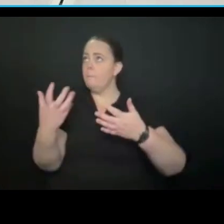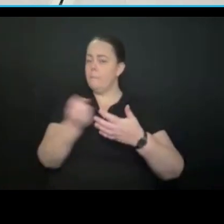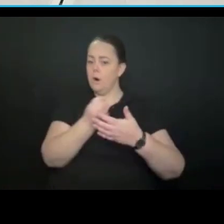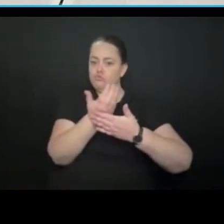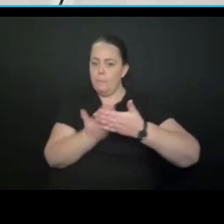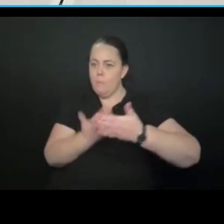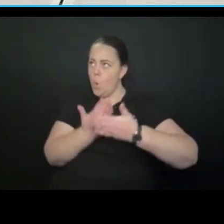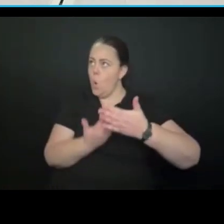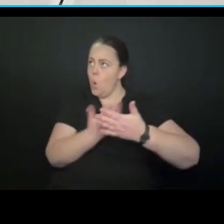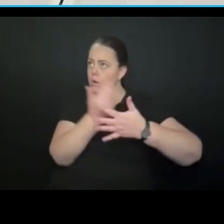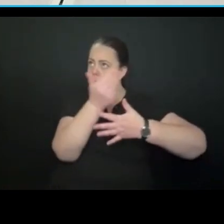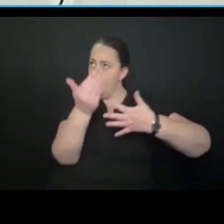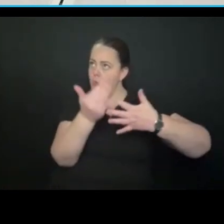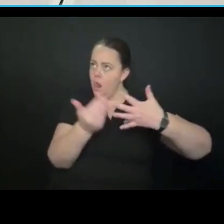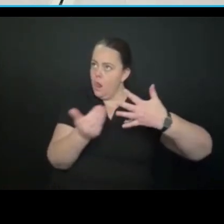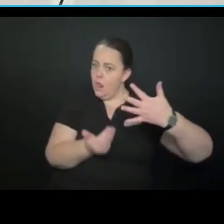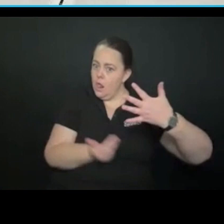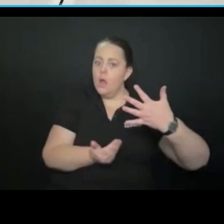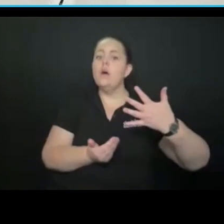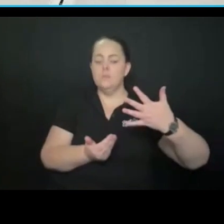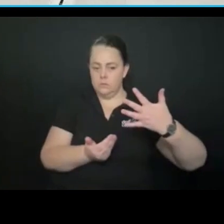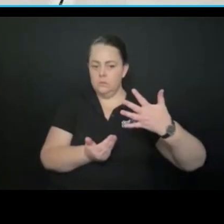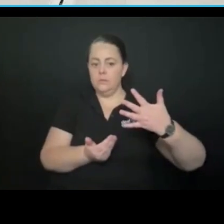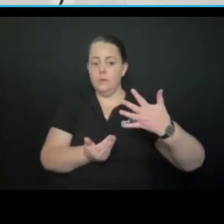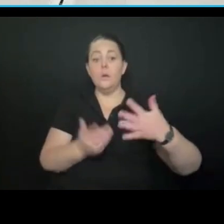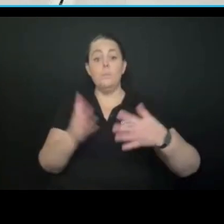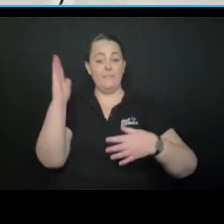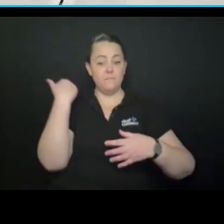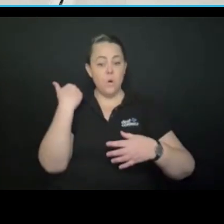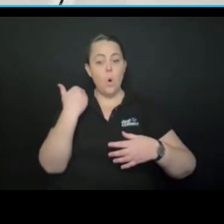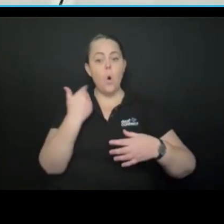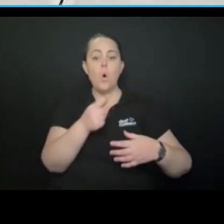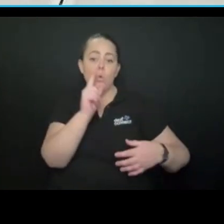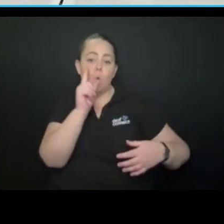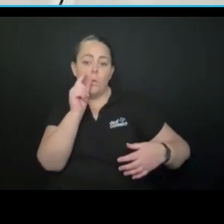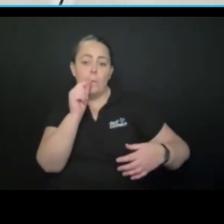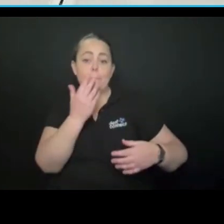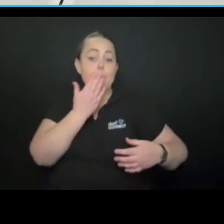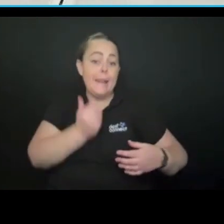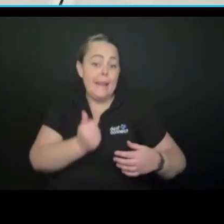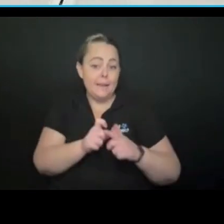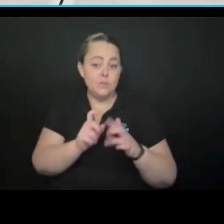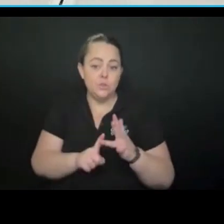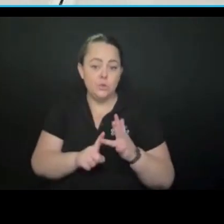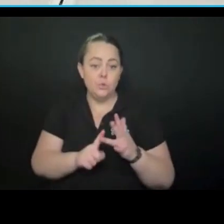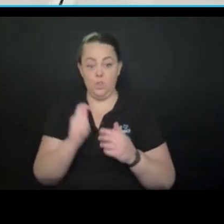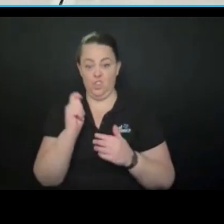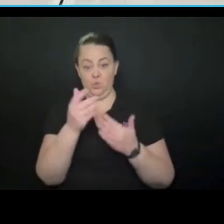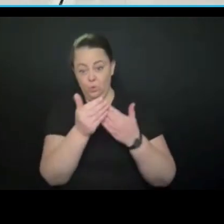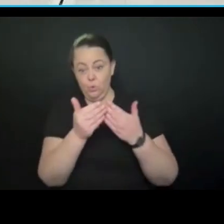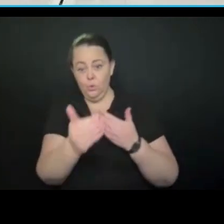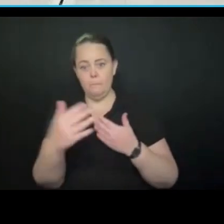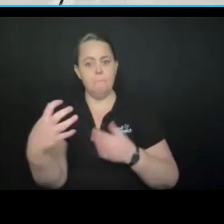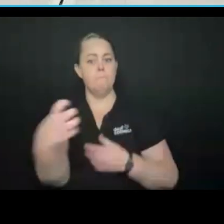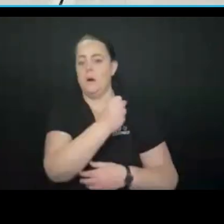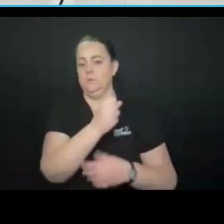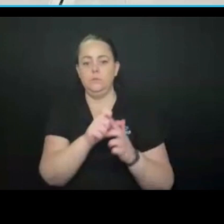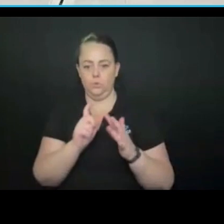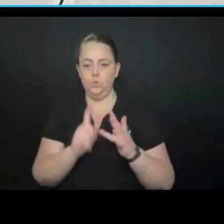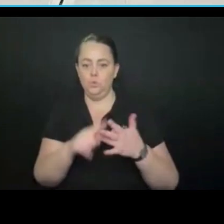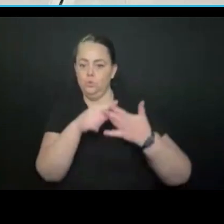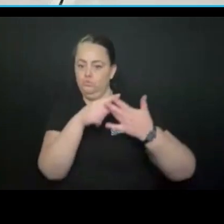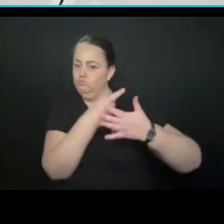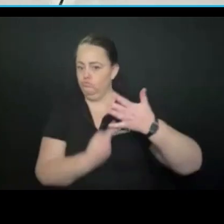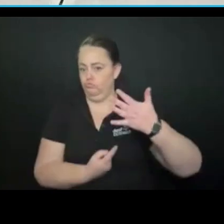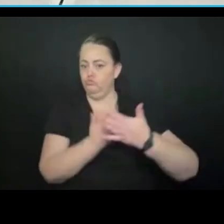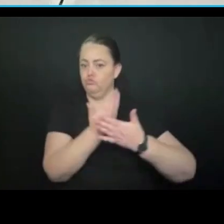So here you can see the new quality measures or quality indicators, which are at the lower half of the graphic on the screen, in